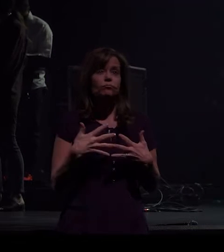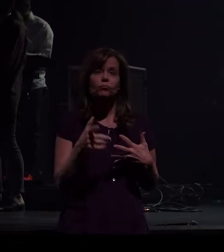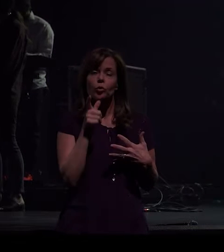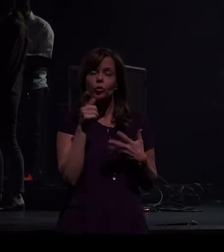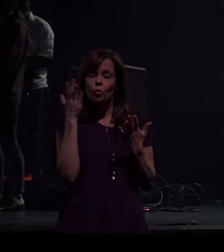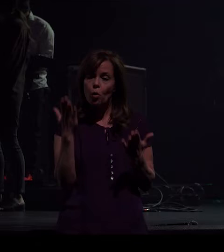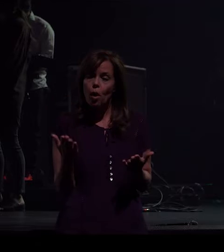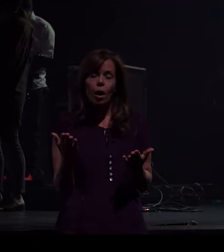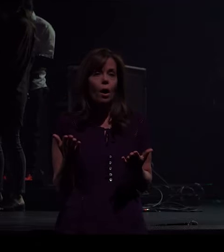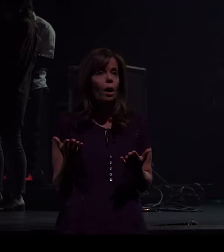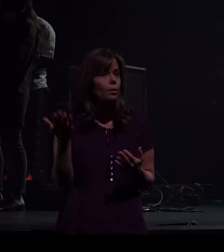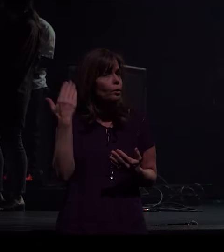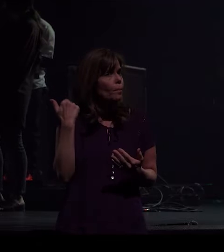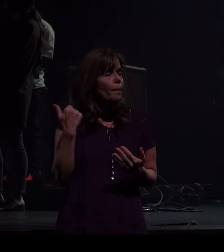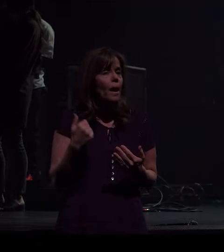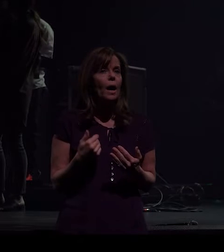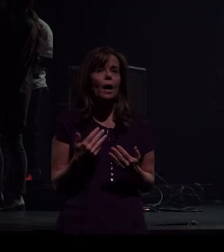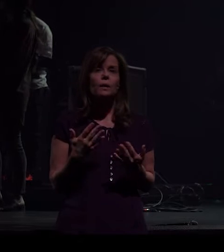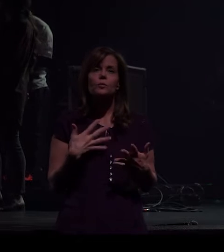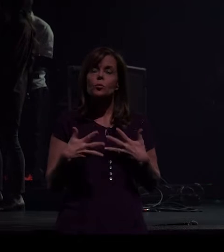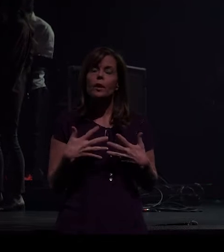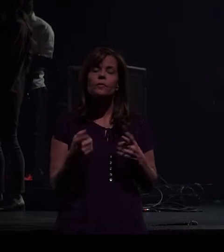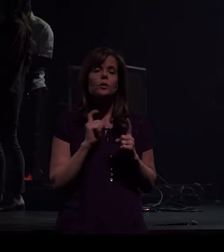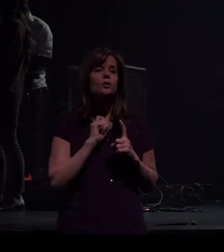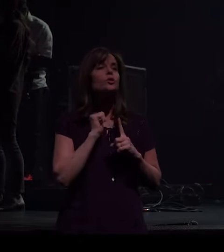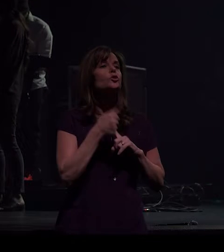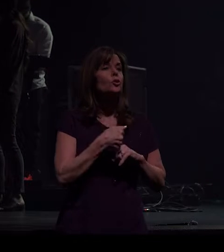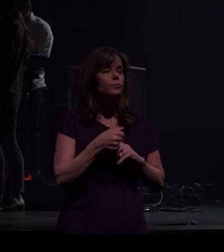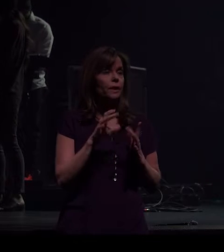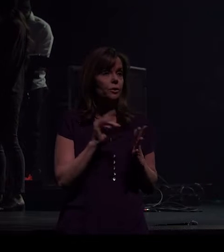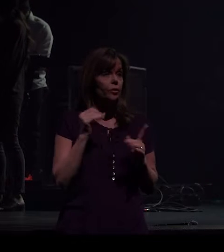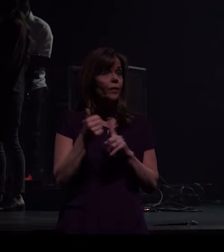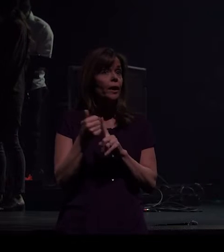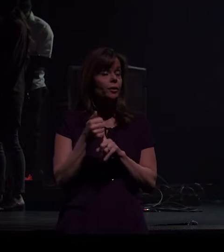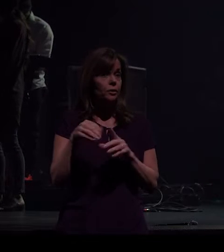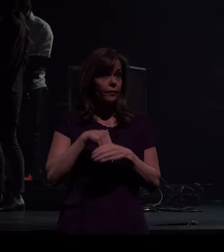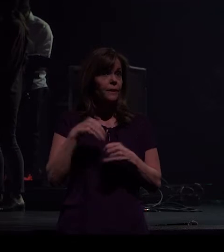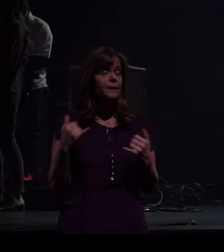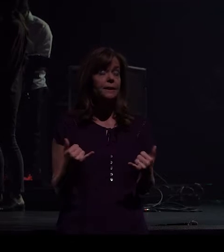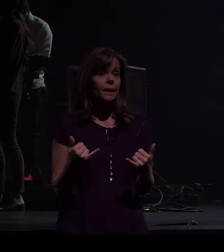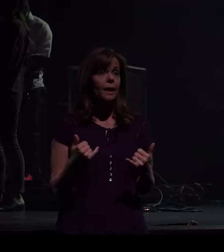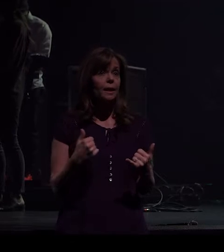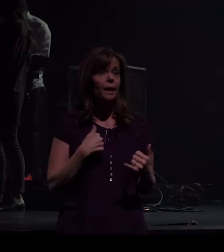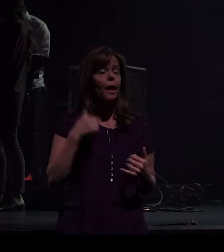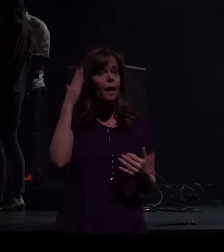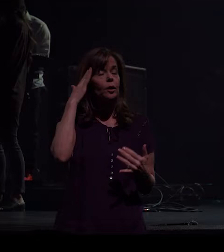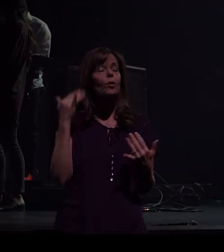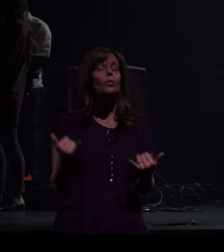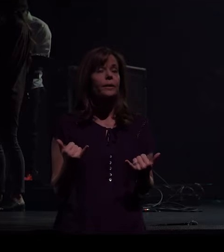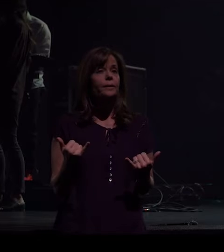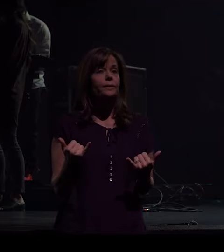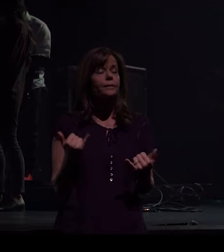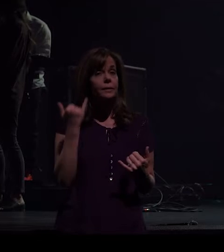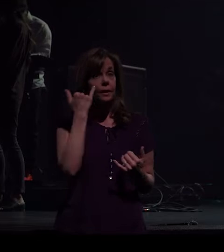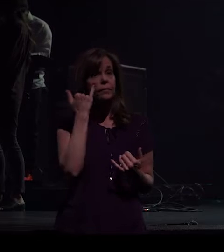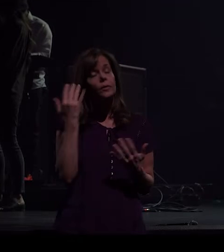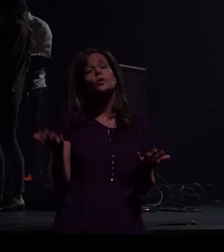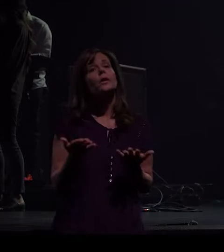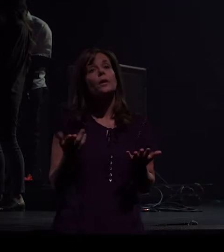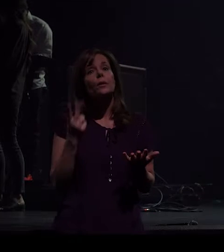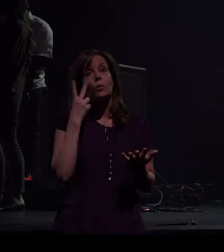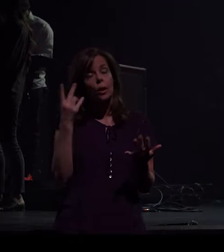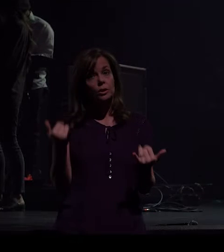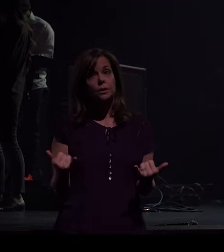matter what circumstance you find yourself in today, here's what I know. If you're here or you're watching